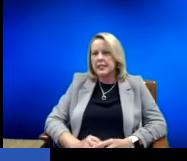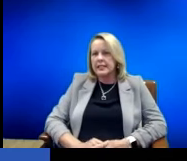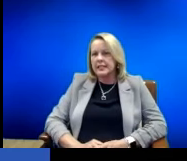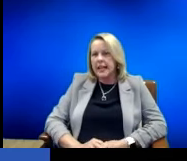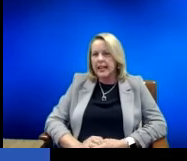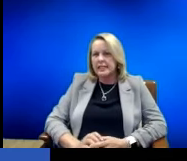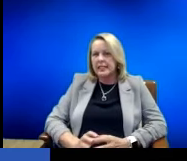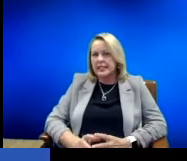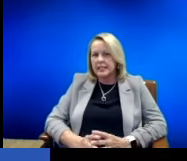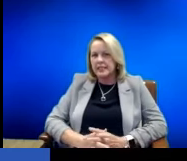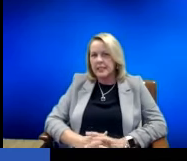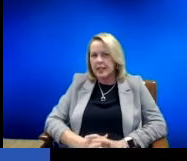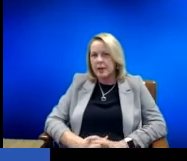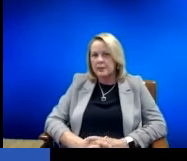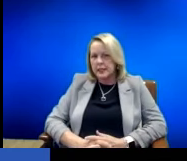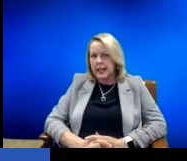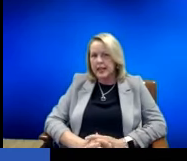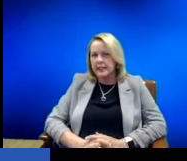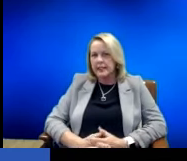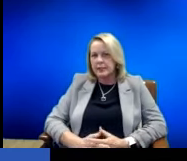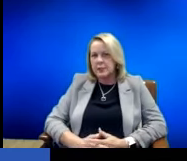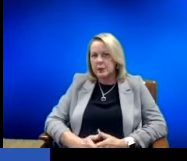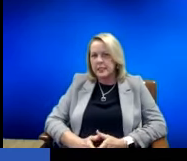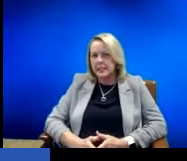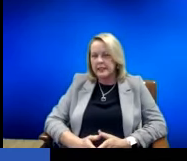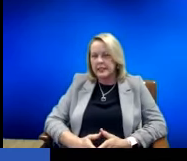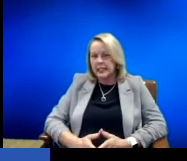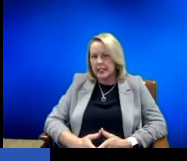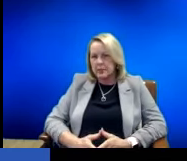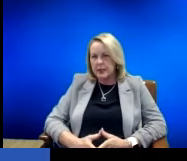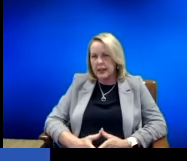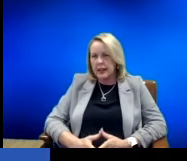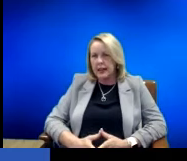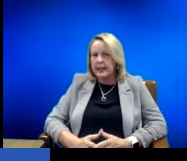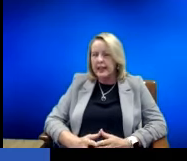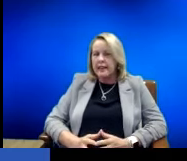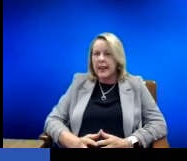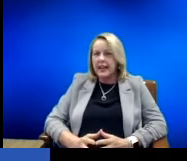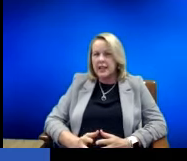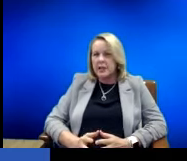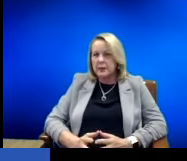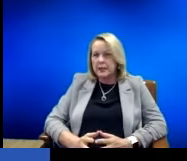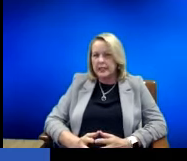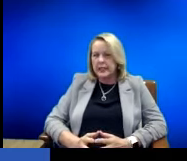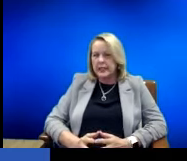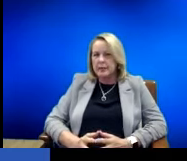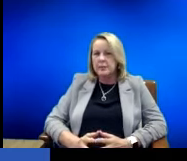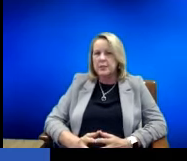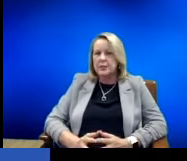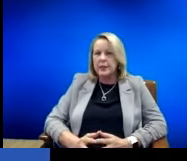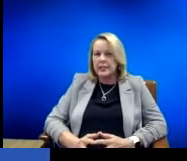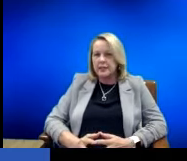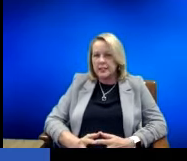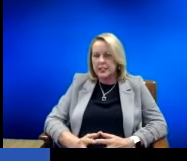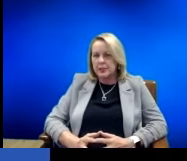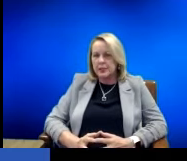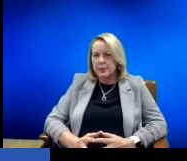exceptions in Tax Cuts and Jobs Act of 2017 apply. That opened it up